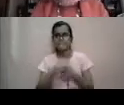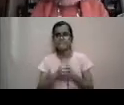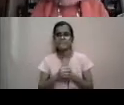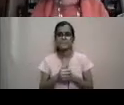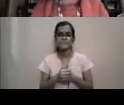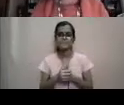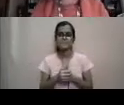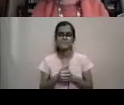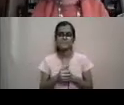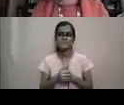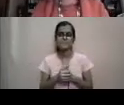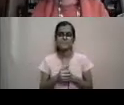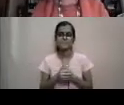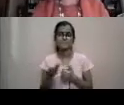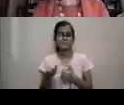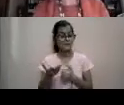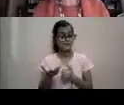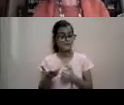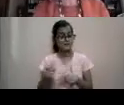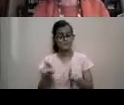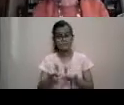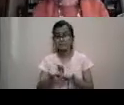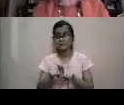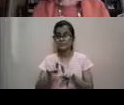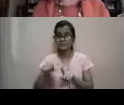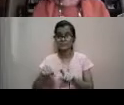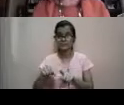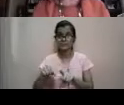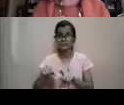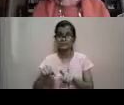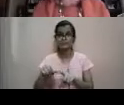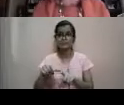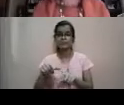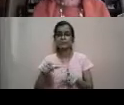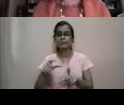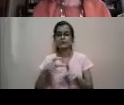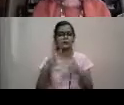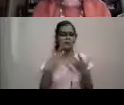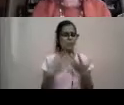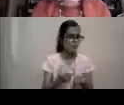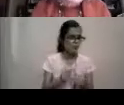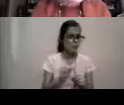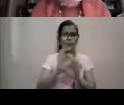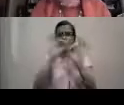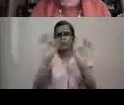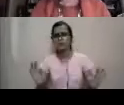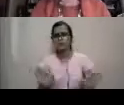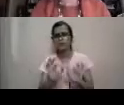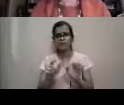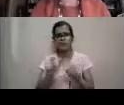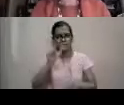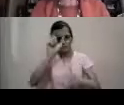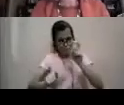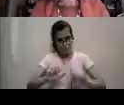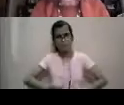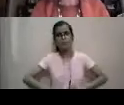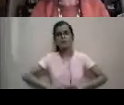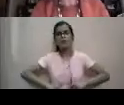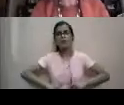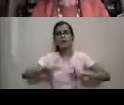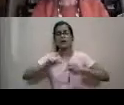palatable, but neither must it be undesirable. It is part of any human life